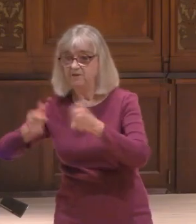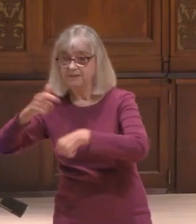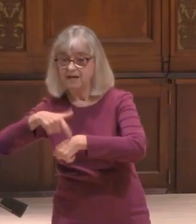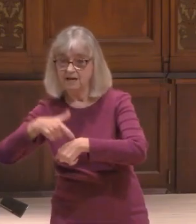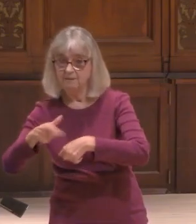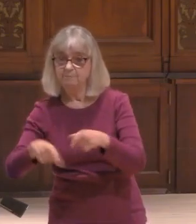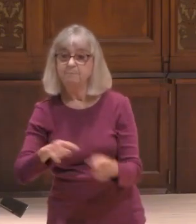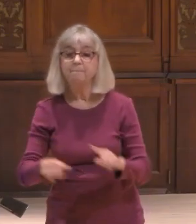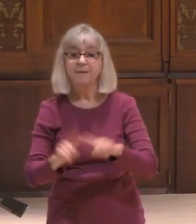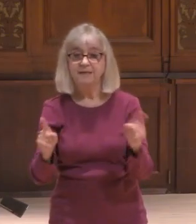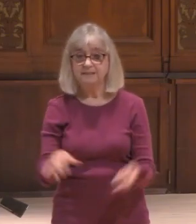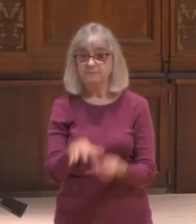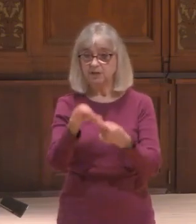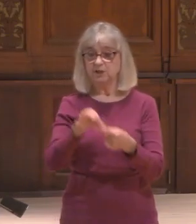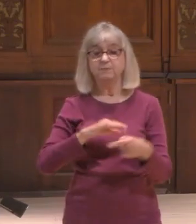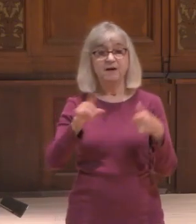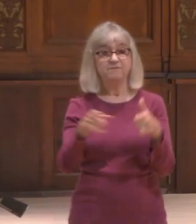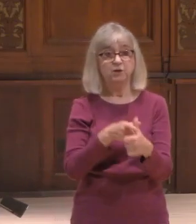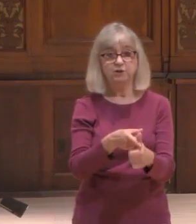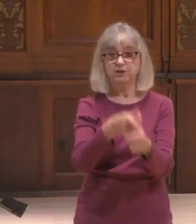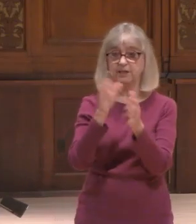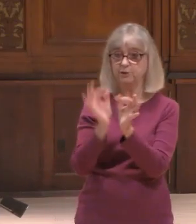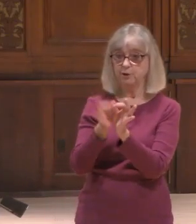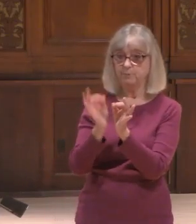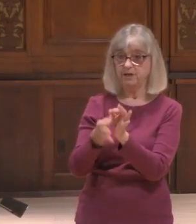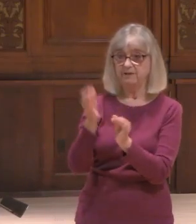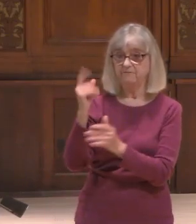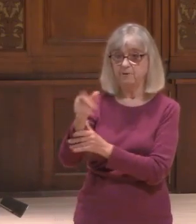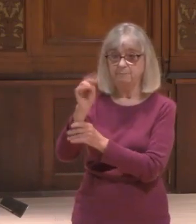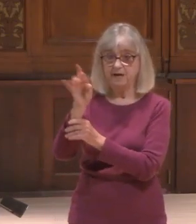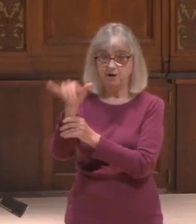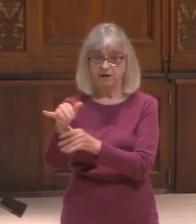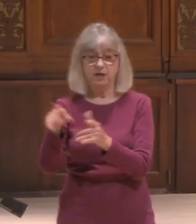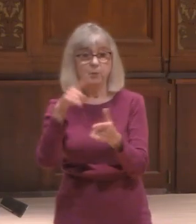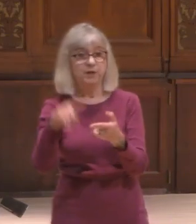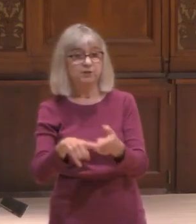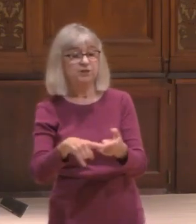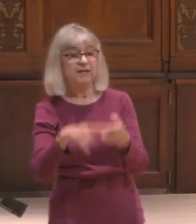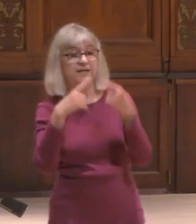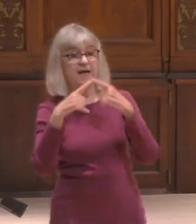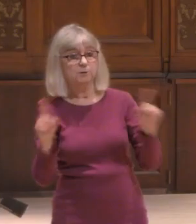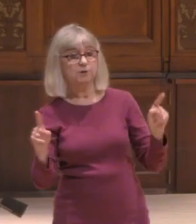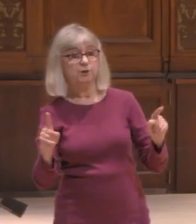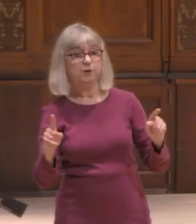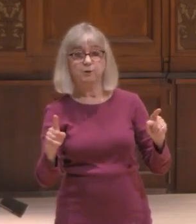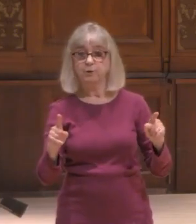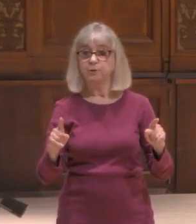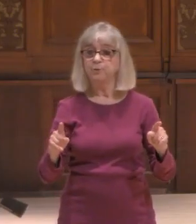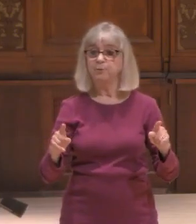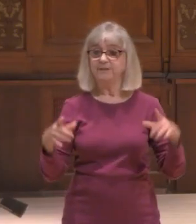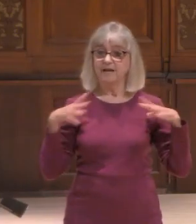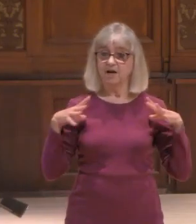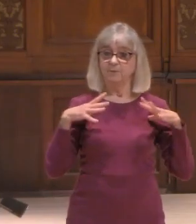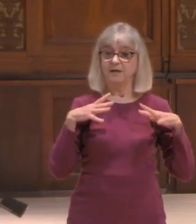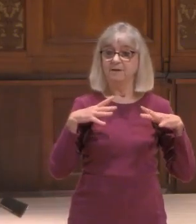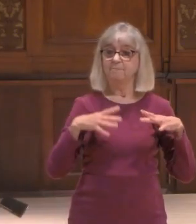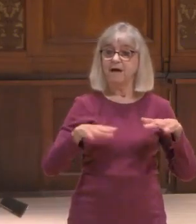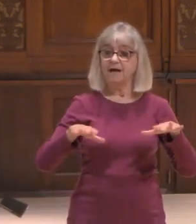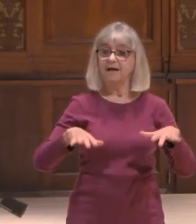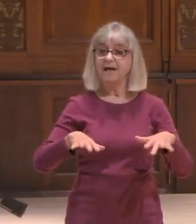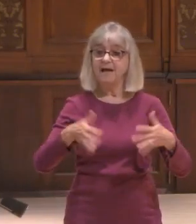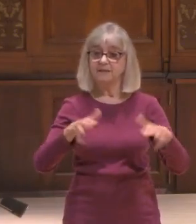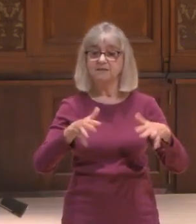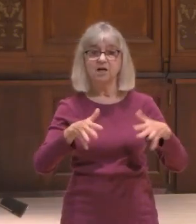my first. Interpreting for Mary when she announced her retirement, and my hands started to shake and I was tearing